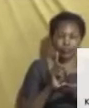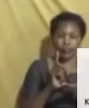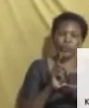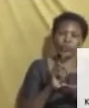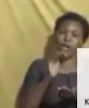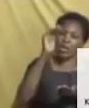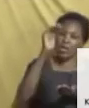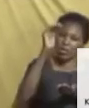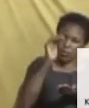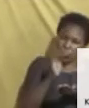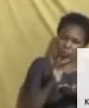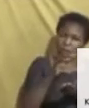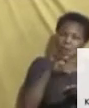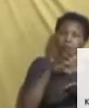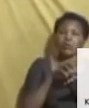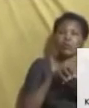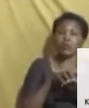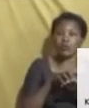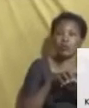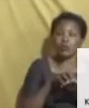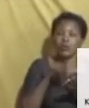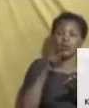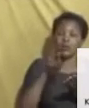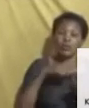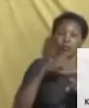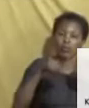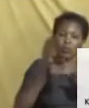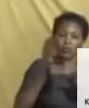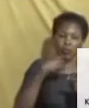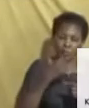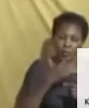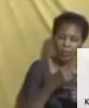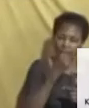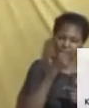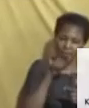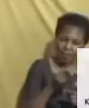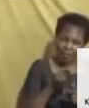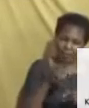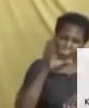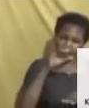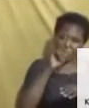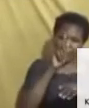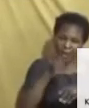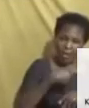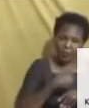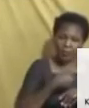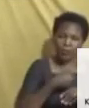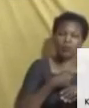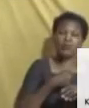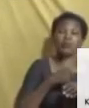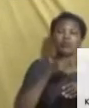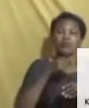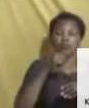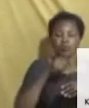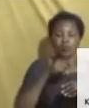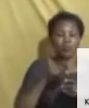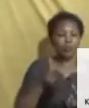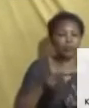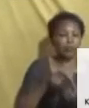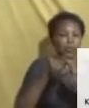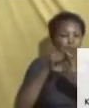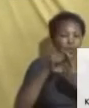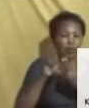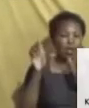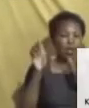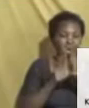Irreducible primordial phenomenon. He proceeds, it derives its claim to validity and its special legal